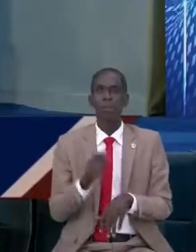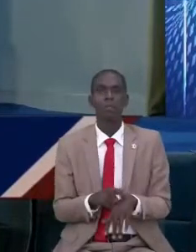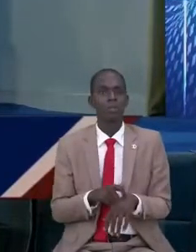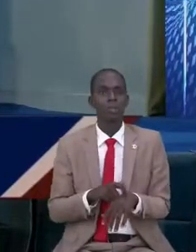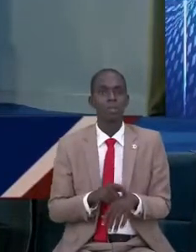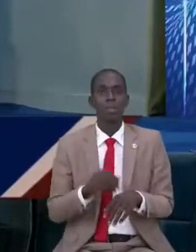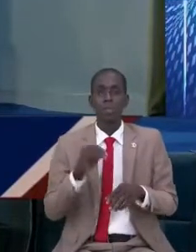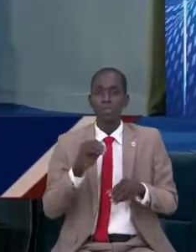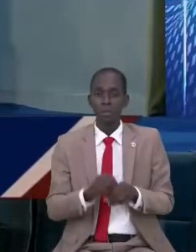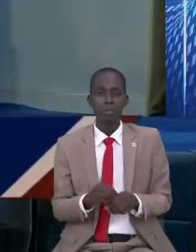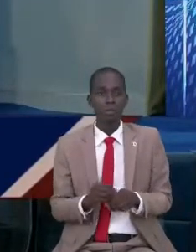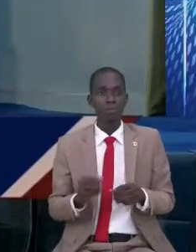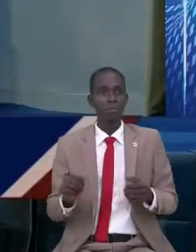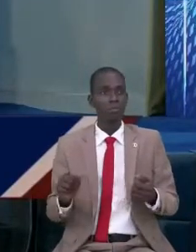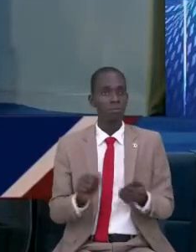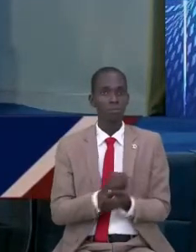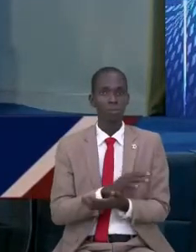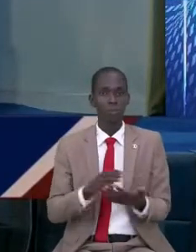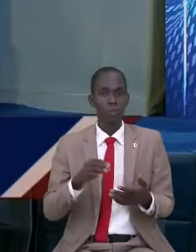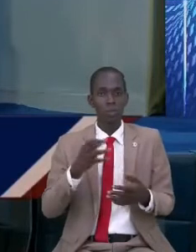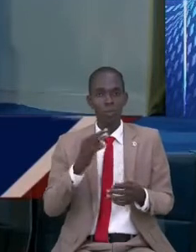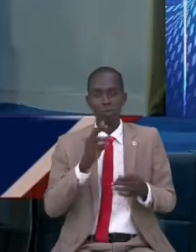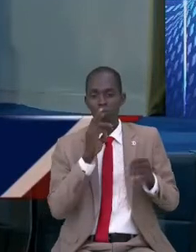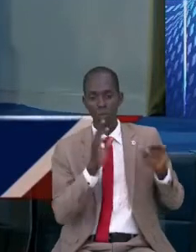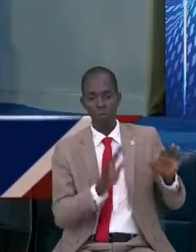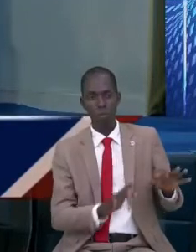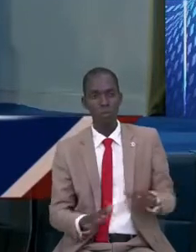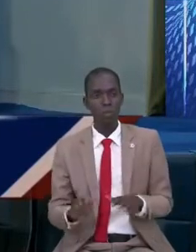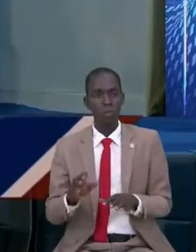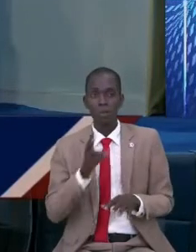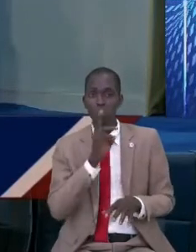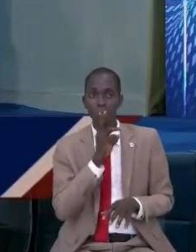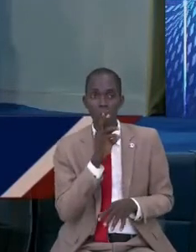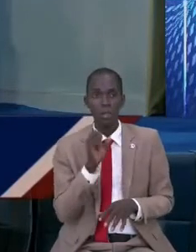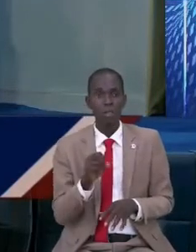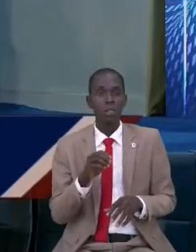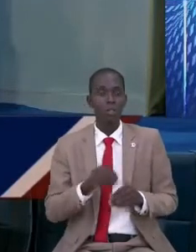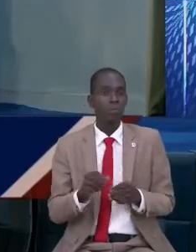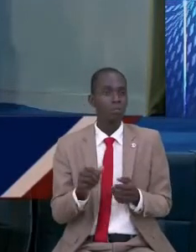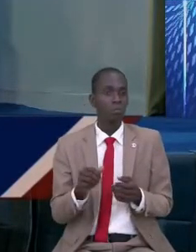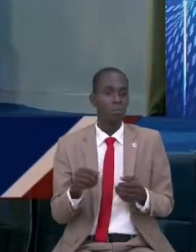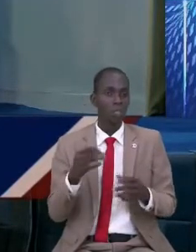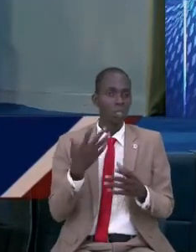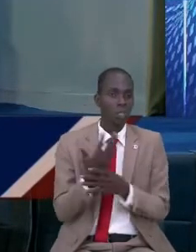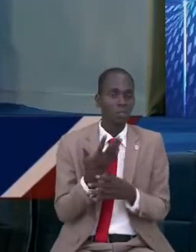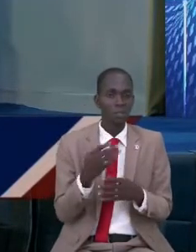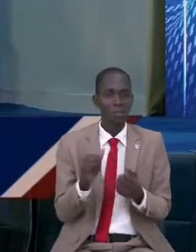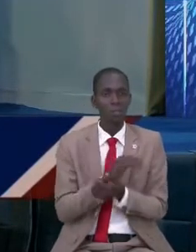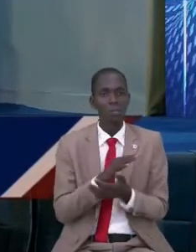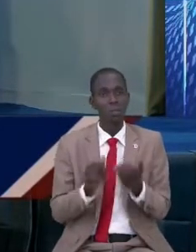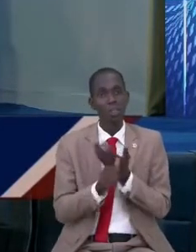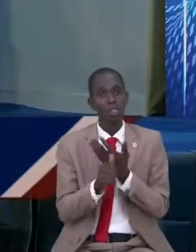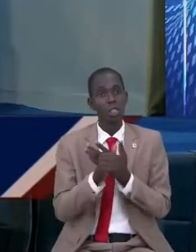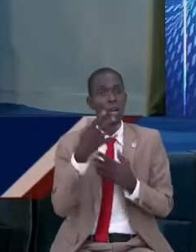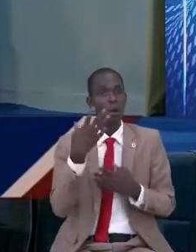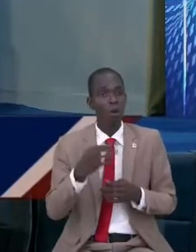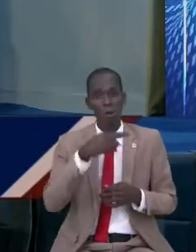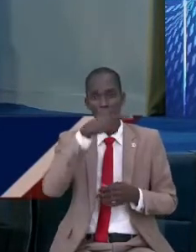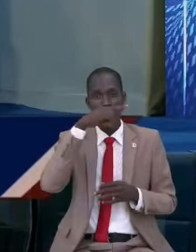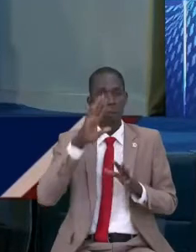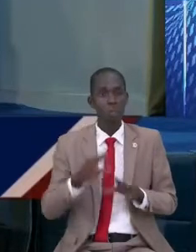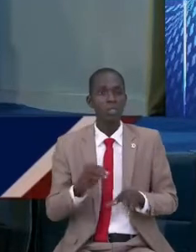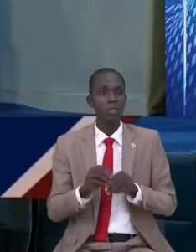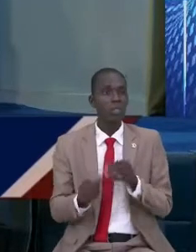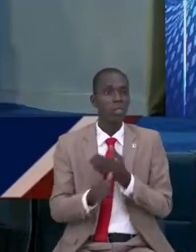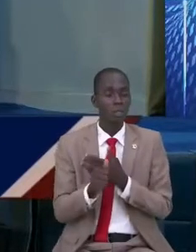in perils of waters, in perils of robbers, in perils by mine